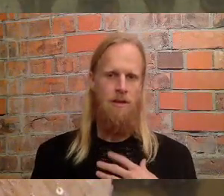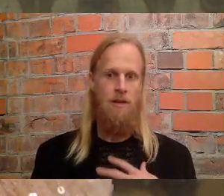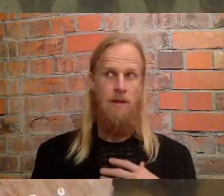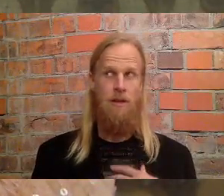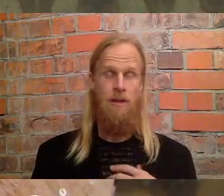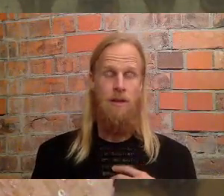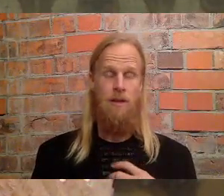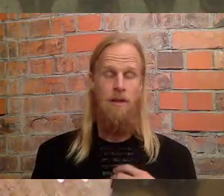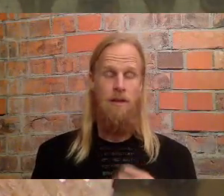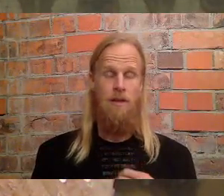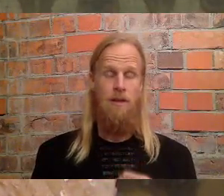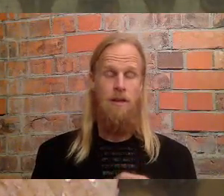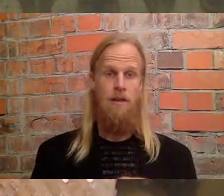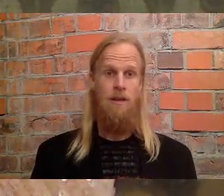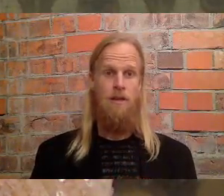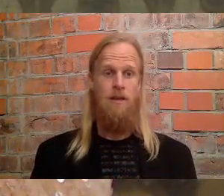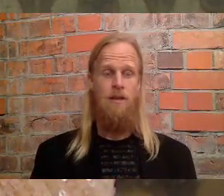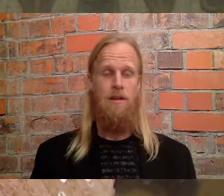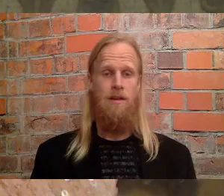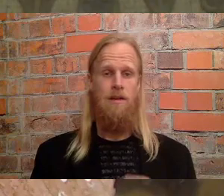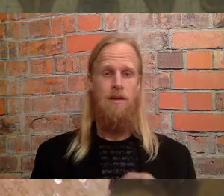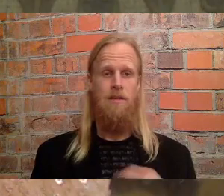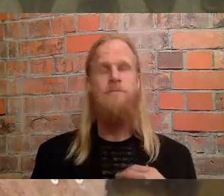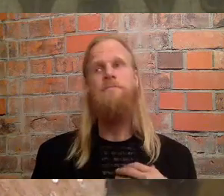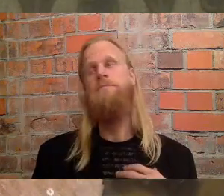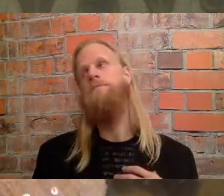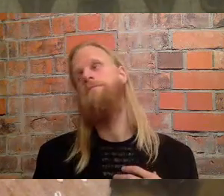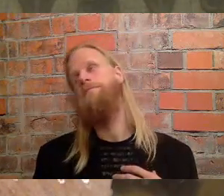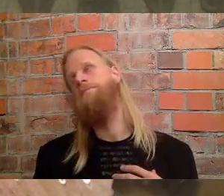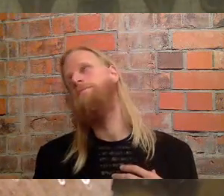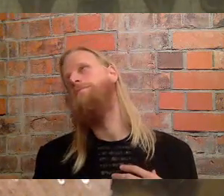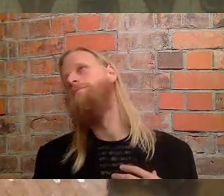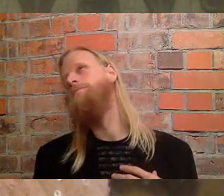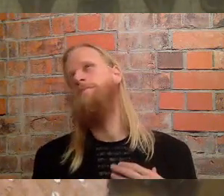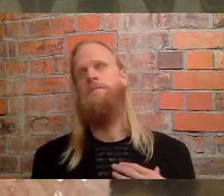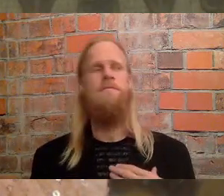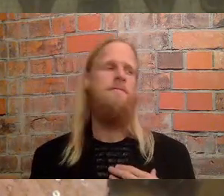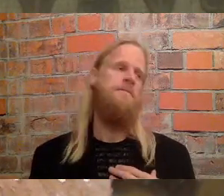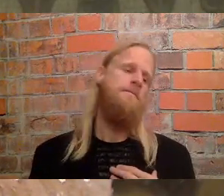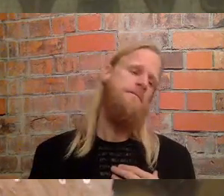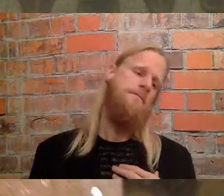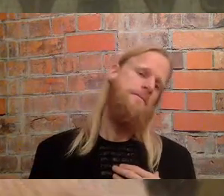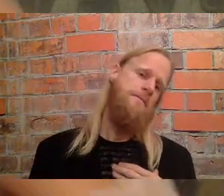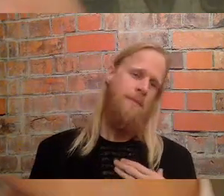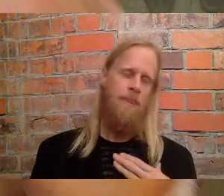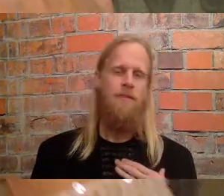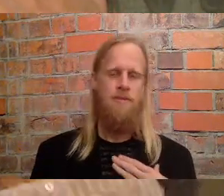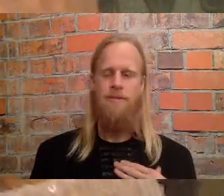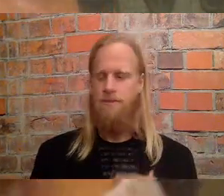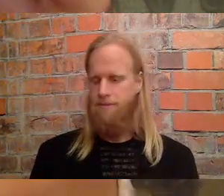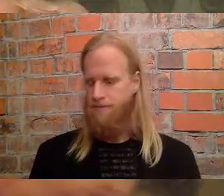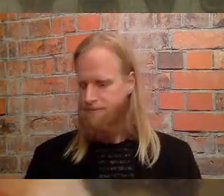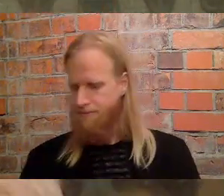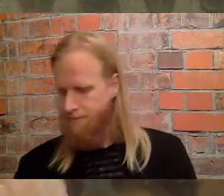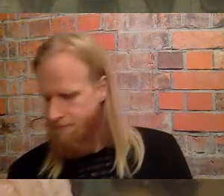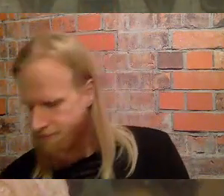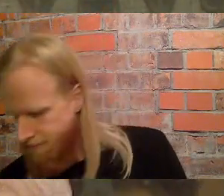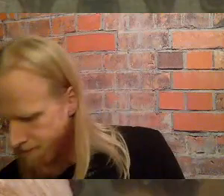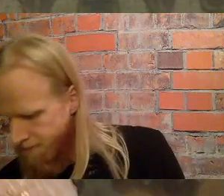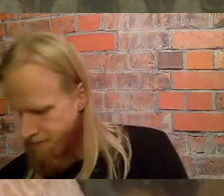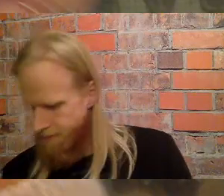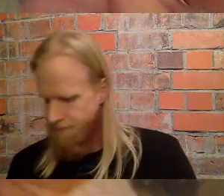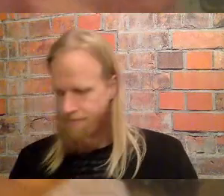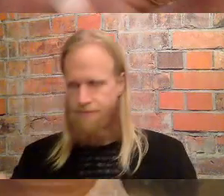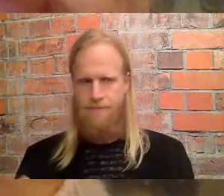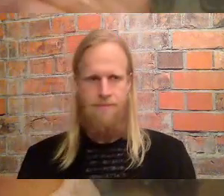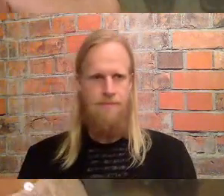single person that you admire and respect who has done anything noteworthy that we admire